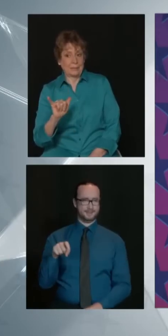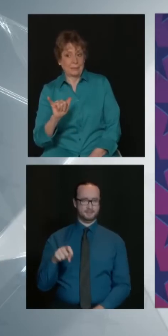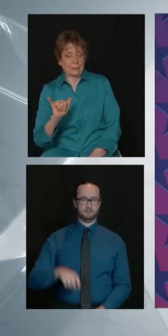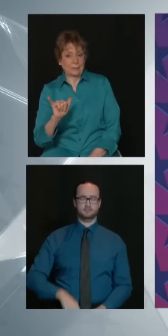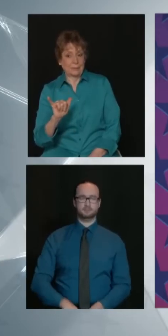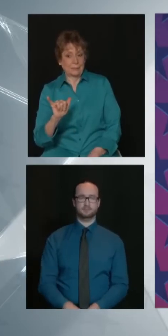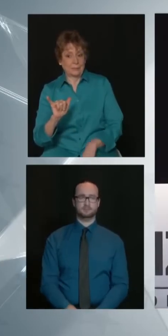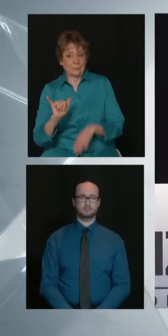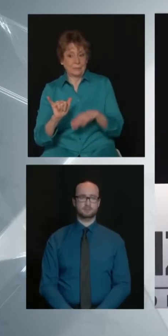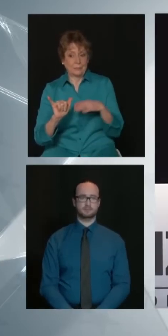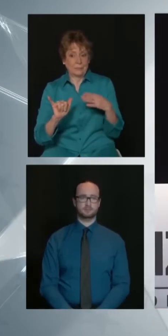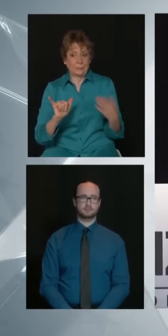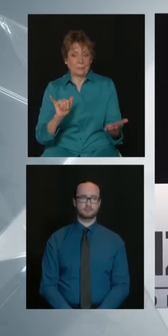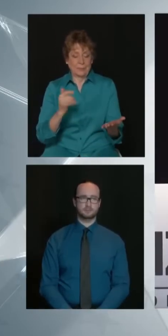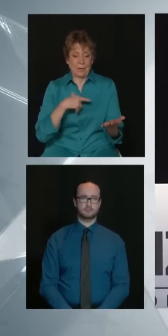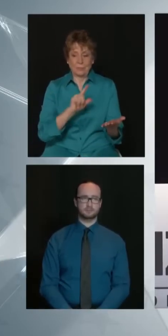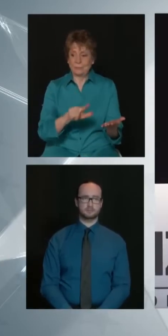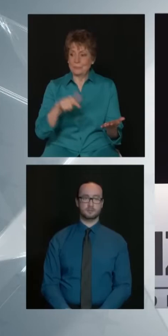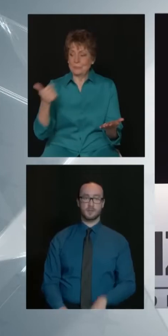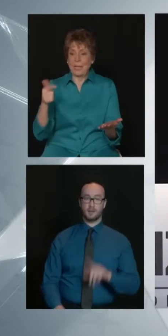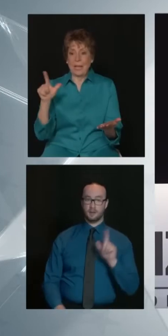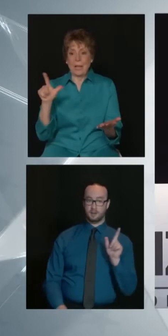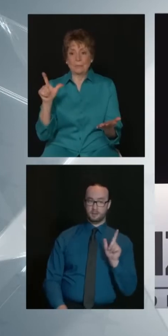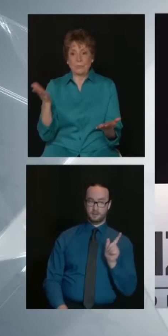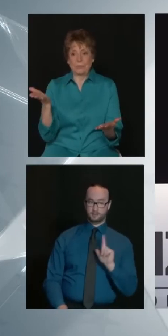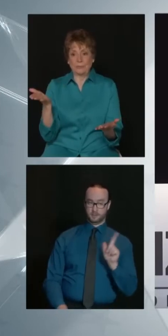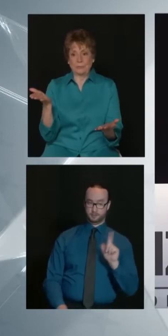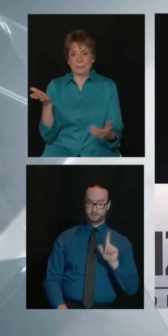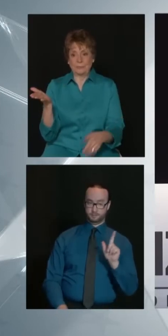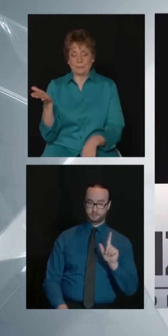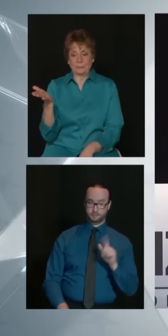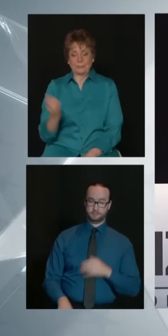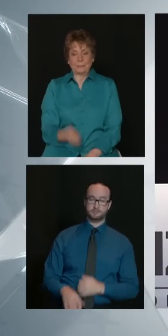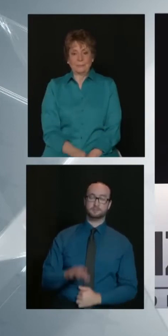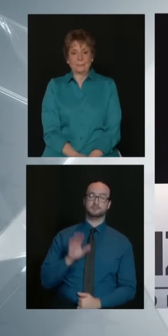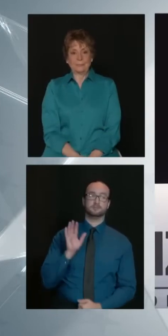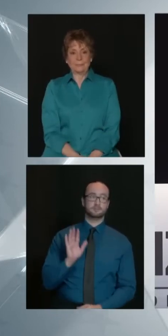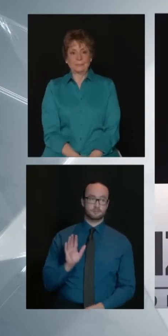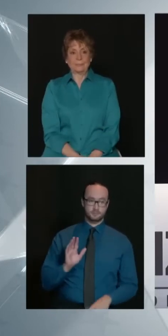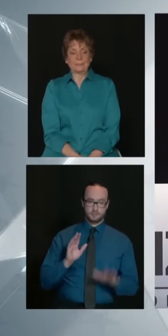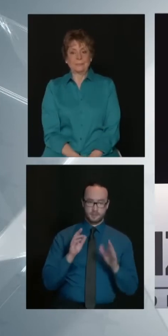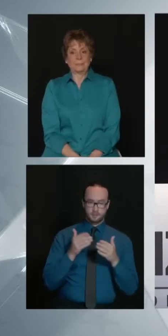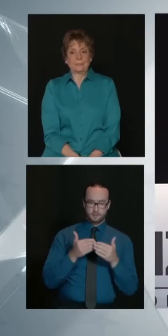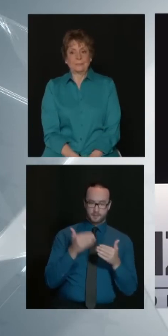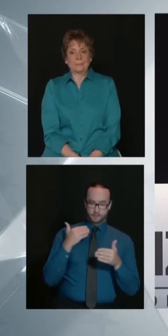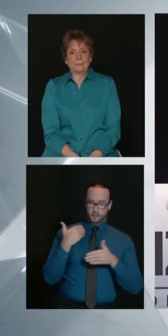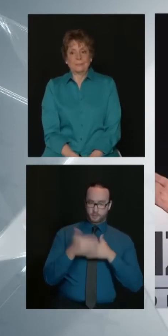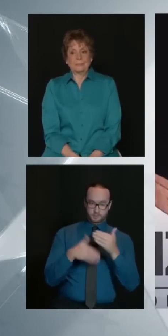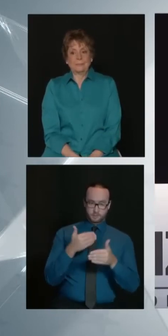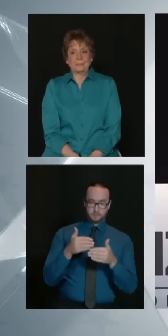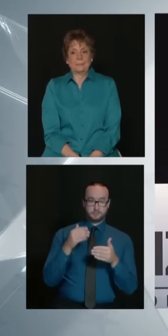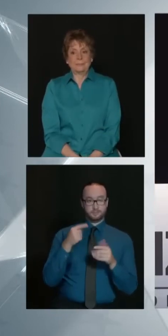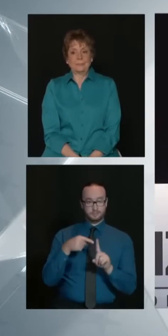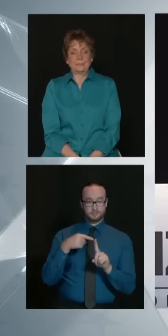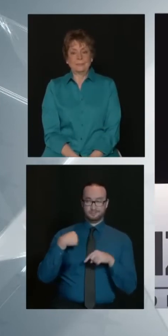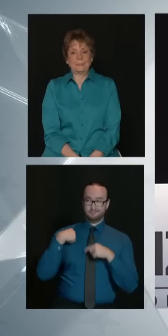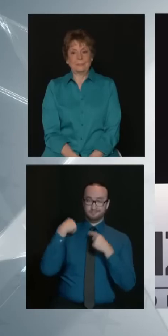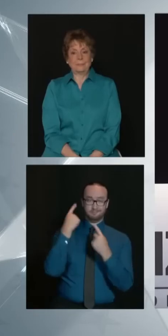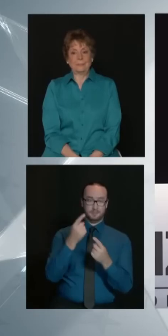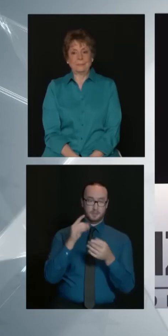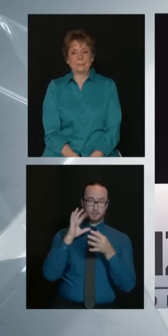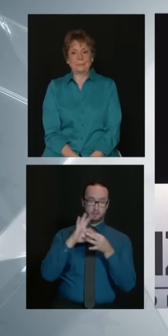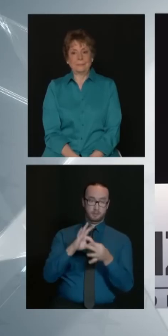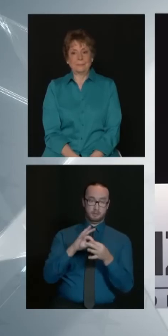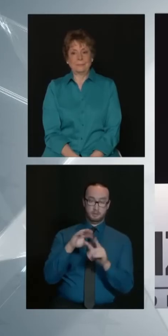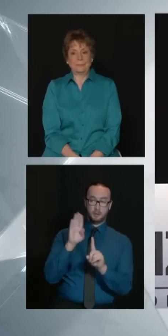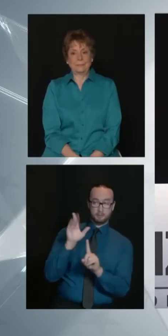There's lots to talk about here. First of all, to say that because one general supported crazy wokeness in the military, and I certainly agree with Blake on this,